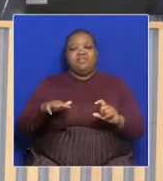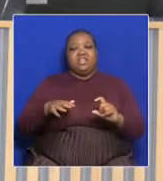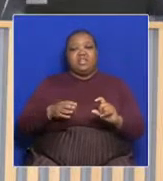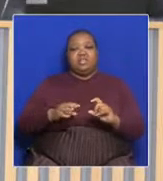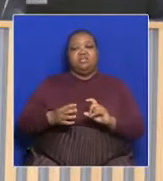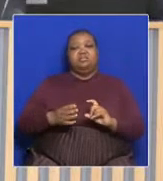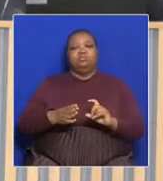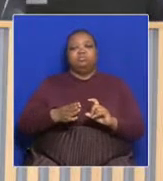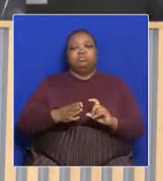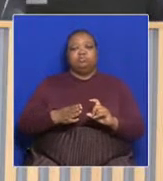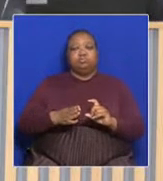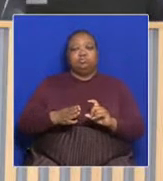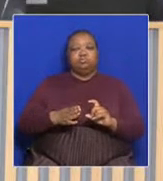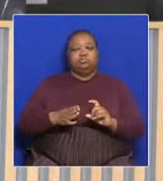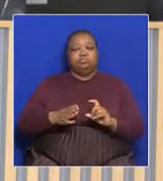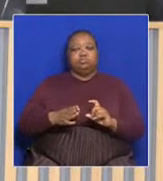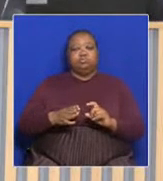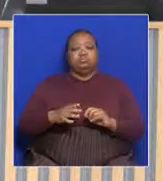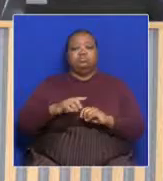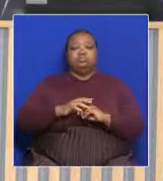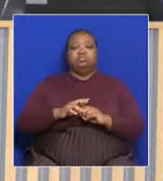14-page statement before the Commission.